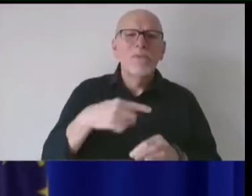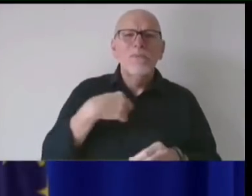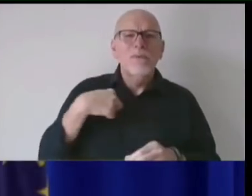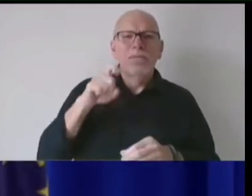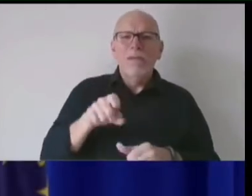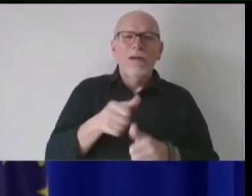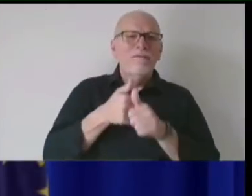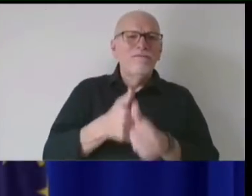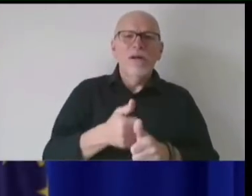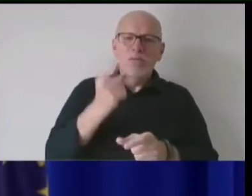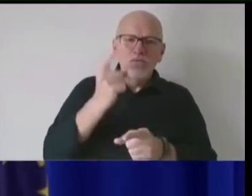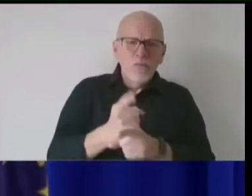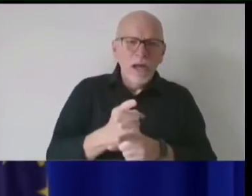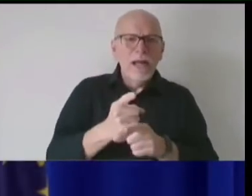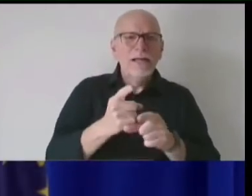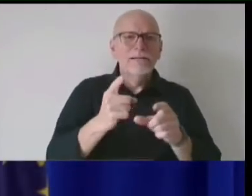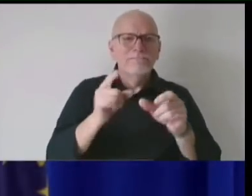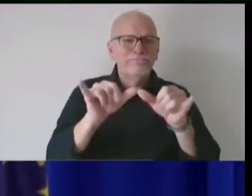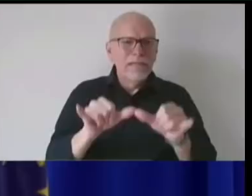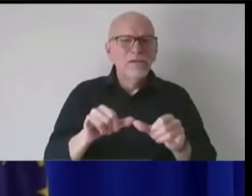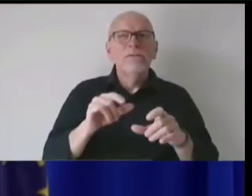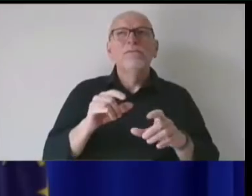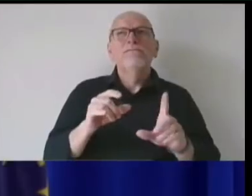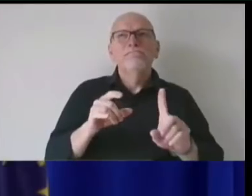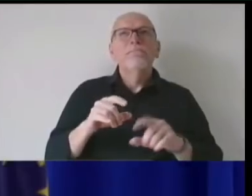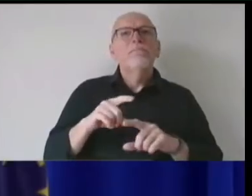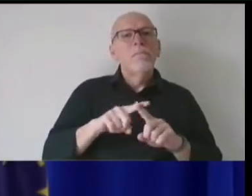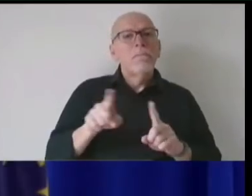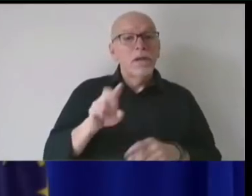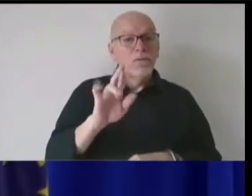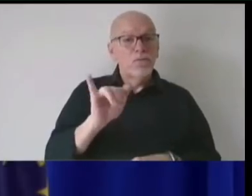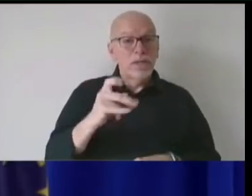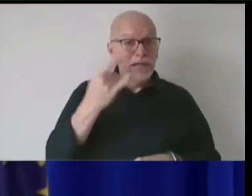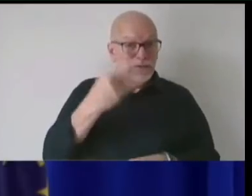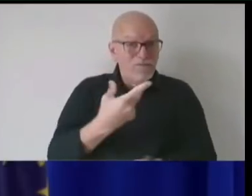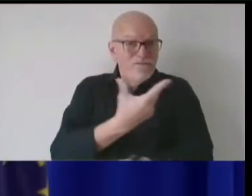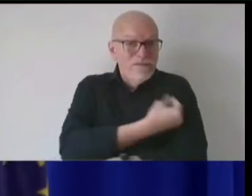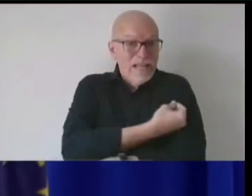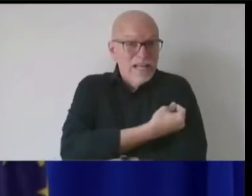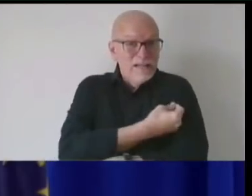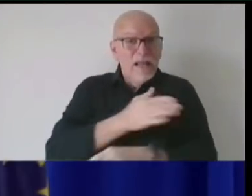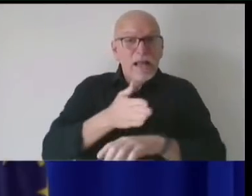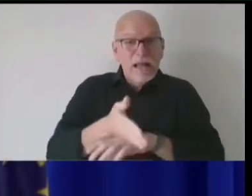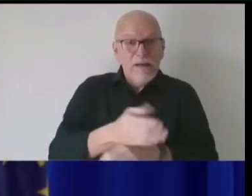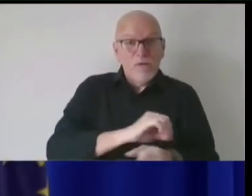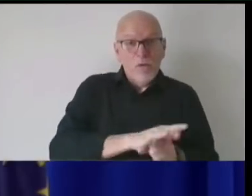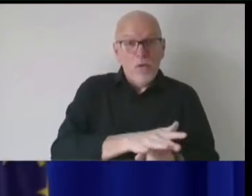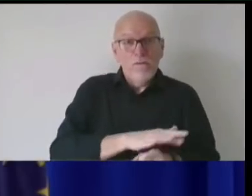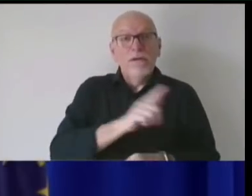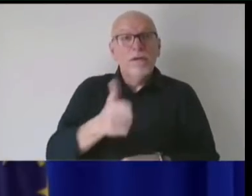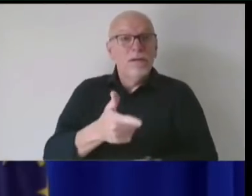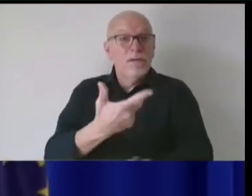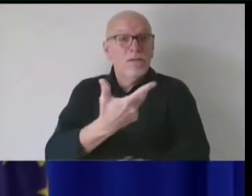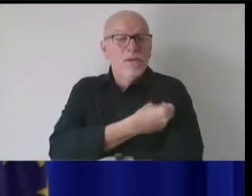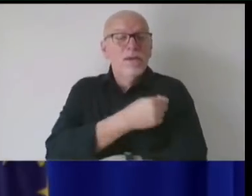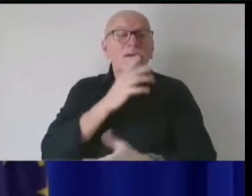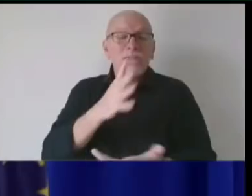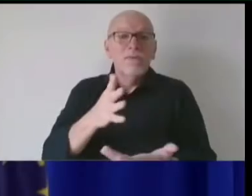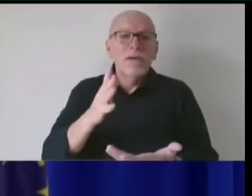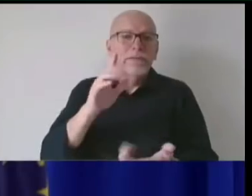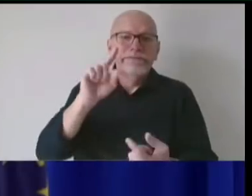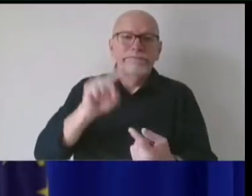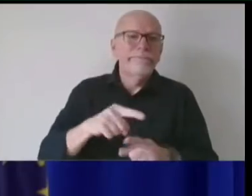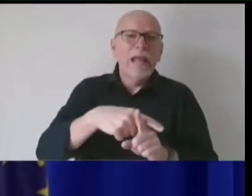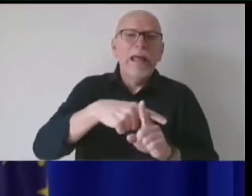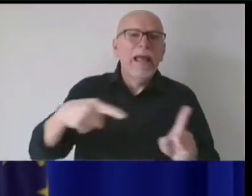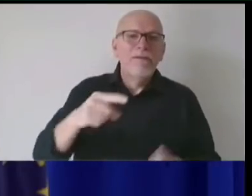the correct measures that we do. But your risk, if you've been vaccinated after you've had COVID, is half that to get reinfected. So it is